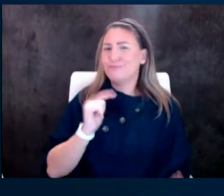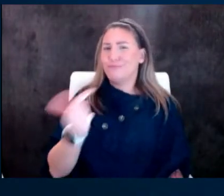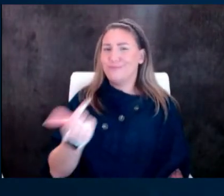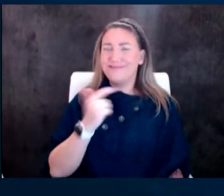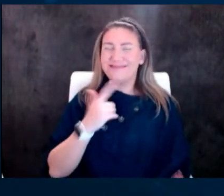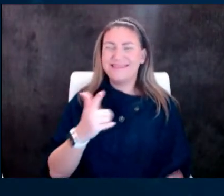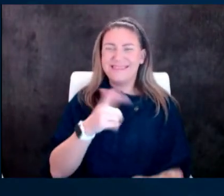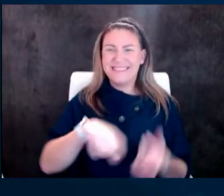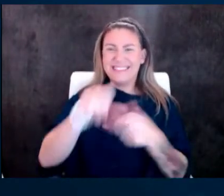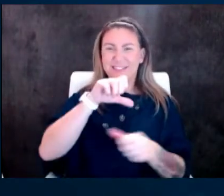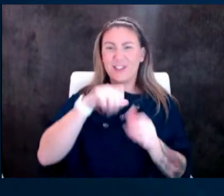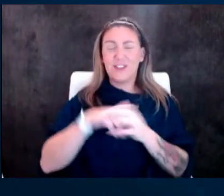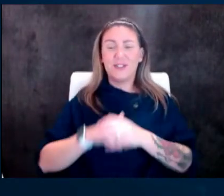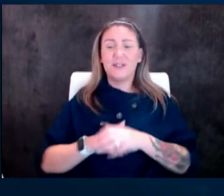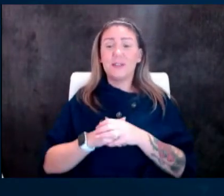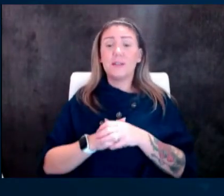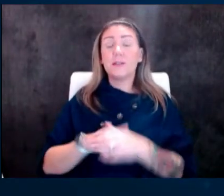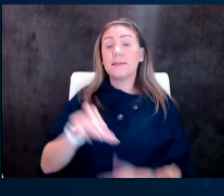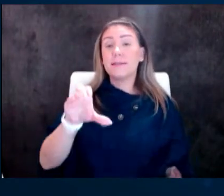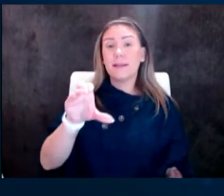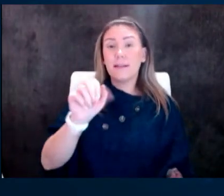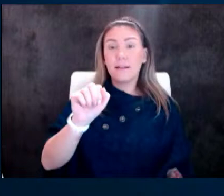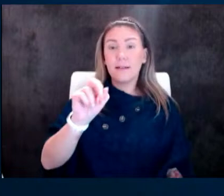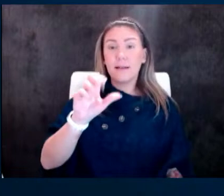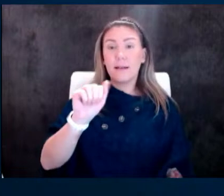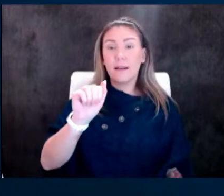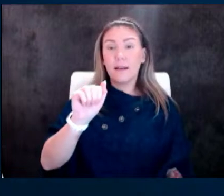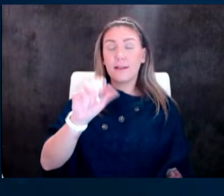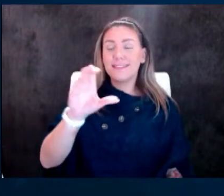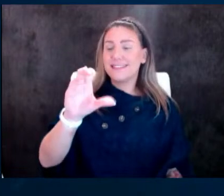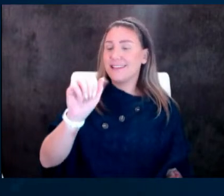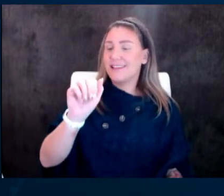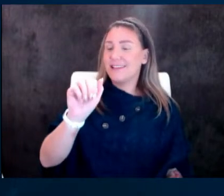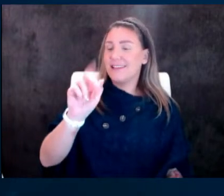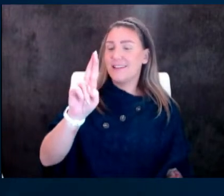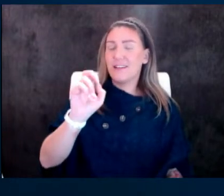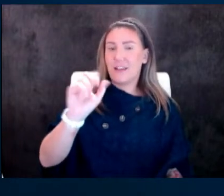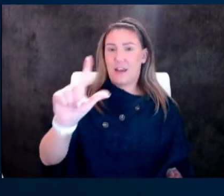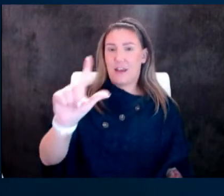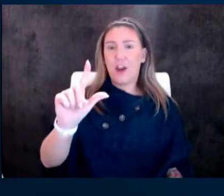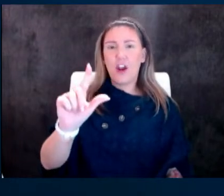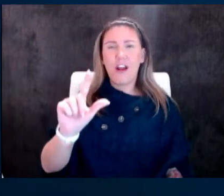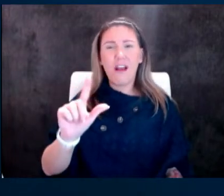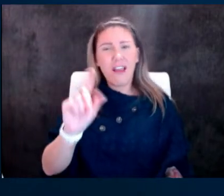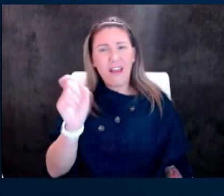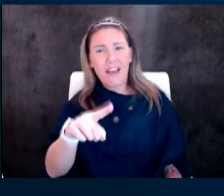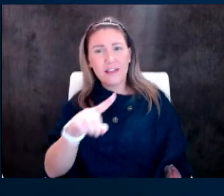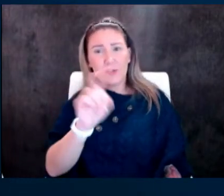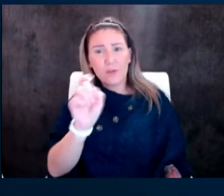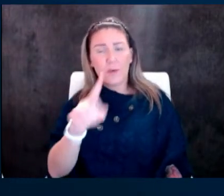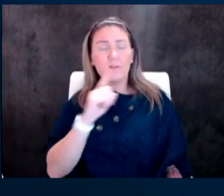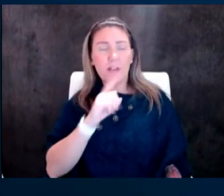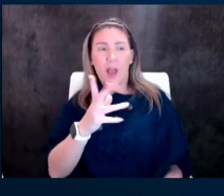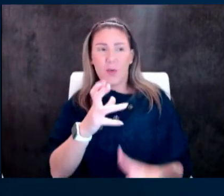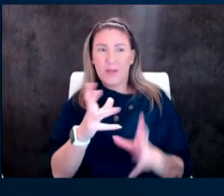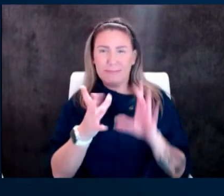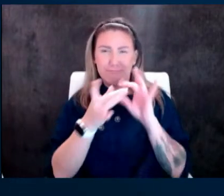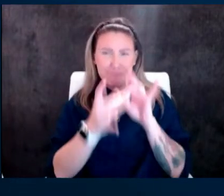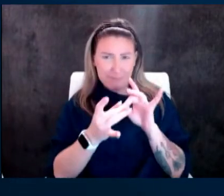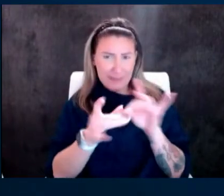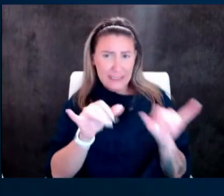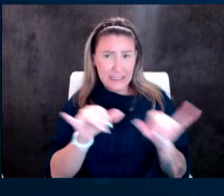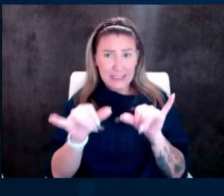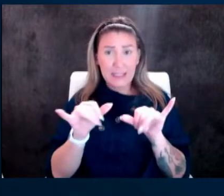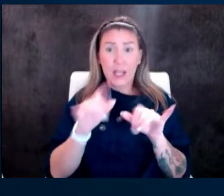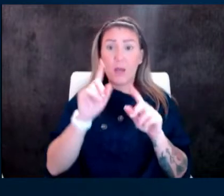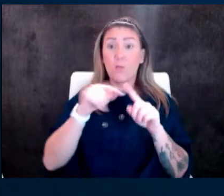Yes. So Carol has a question, and I'm glad she asked it because I was going to ask something as well that goes along with this. So Carol wanted to know when a fall should